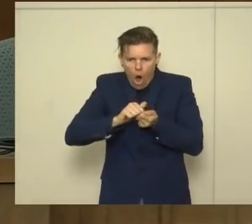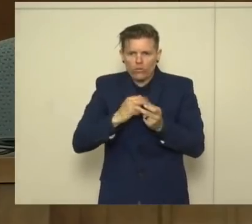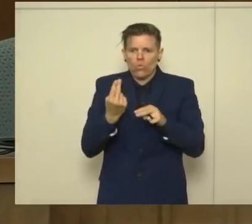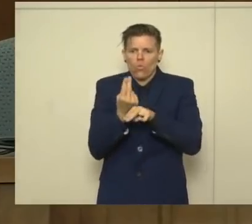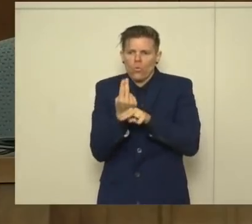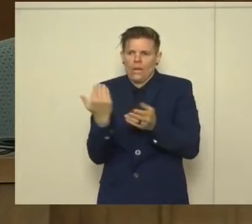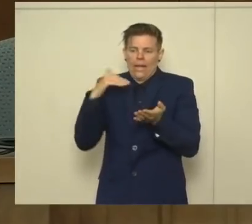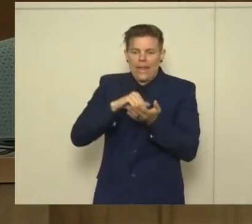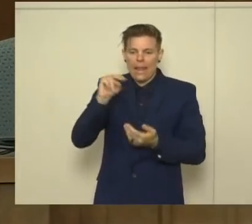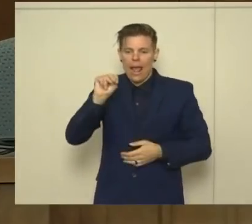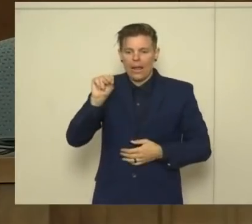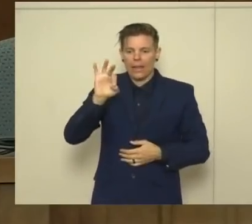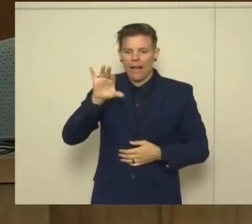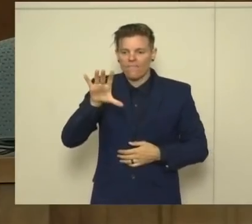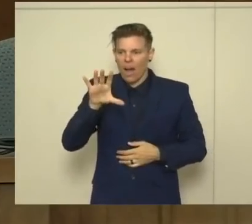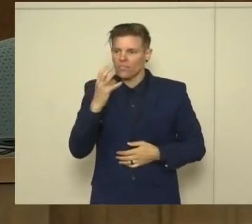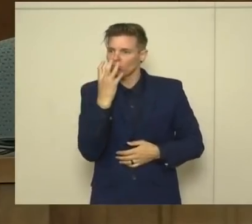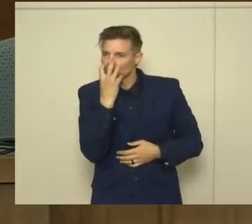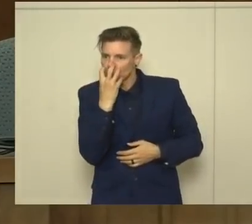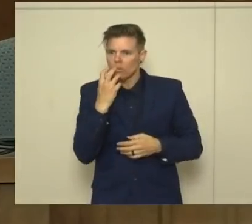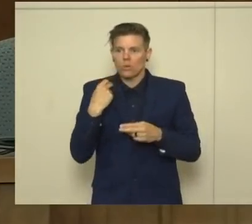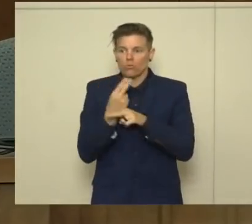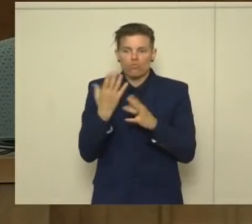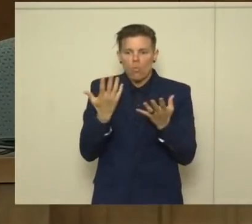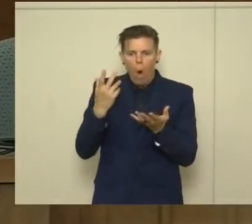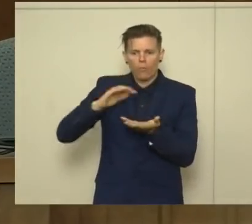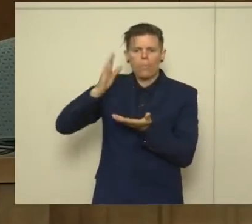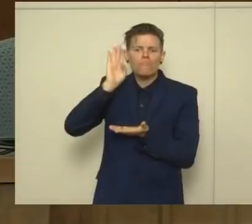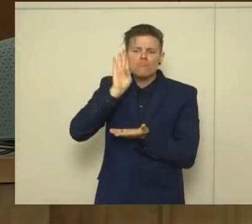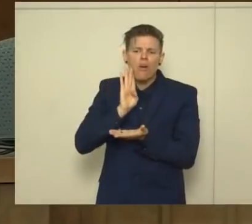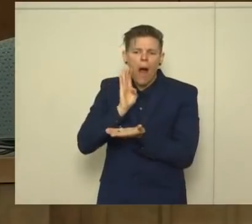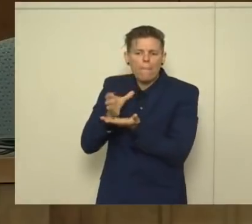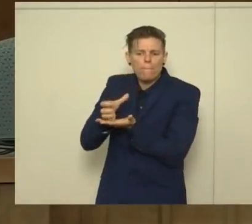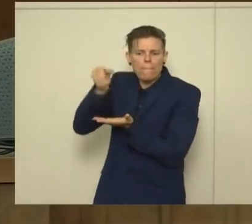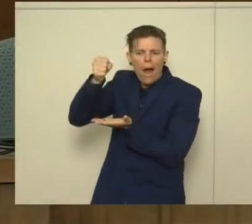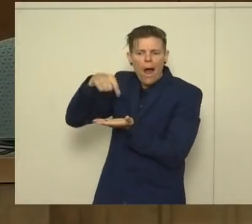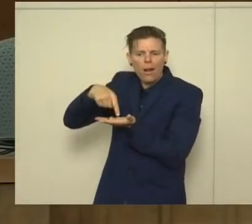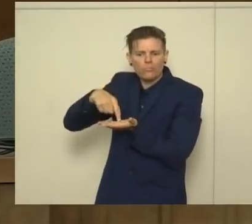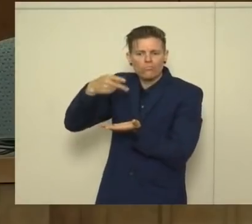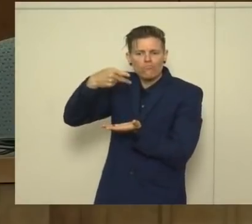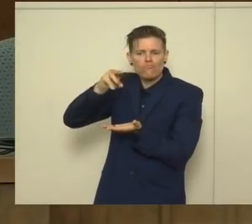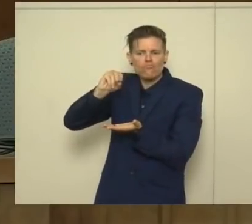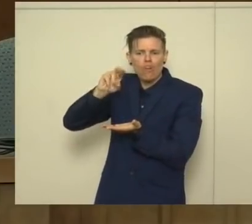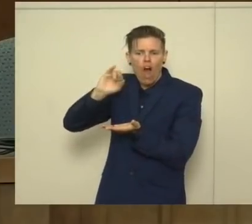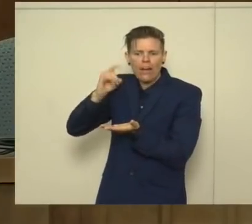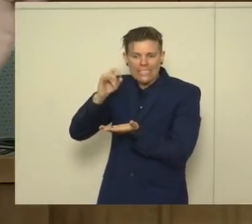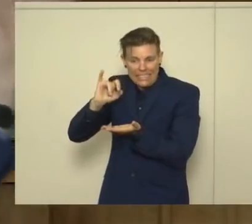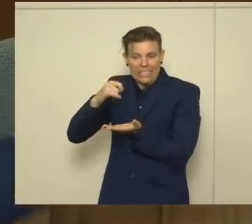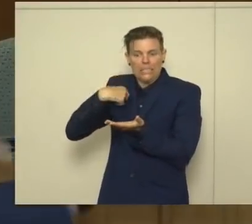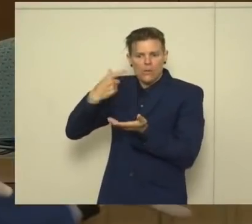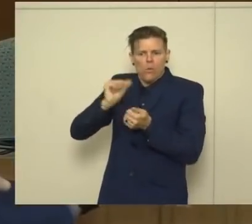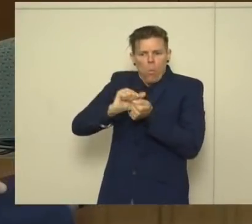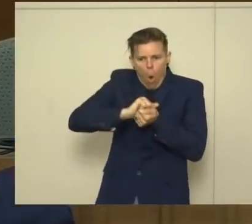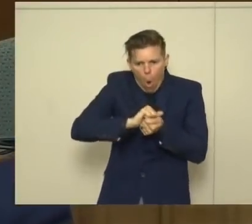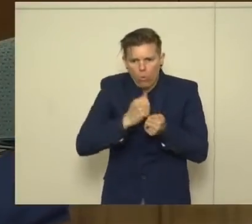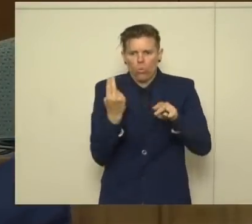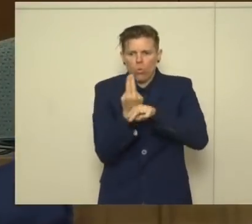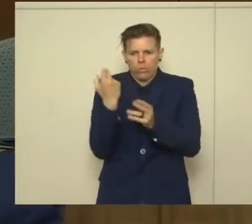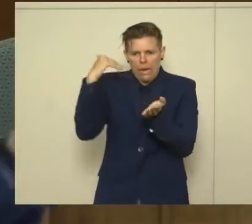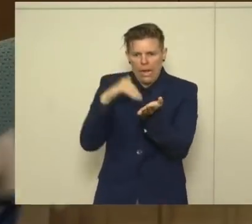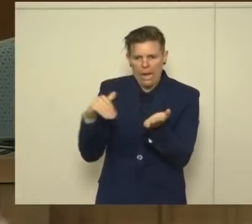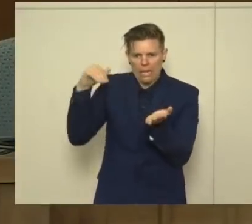so we're over 20,000 of those, and our delivery systems are using that. They take those masks and they put it in their